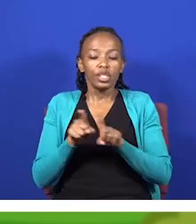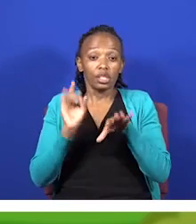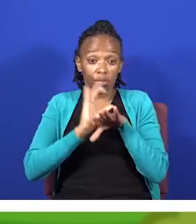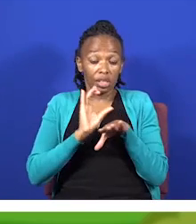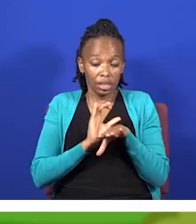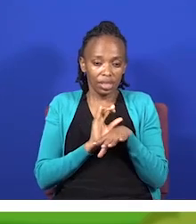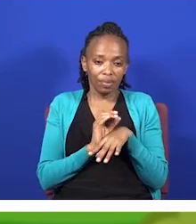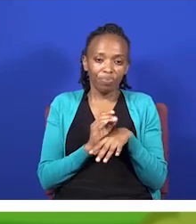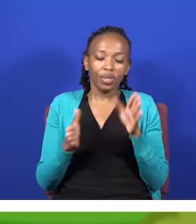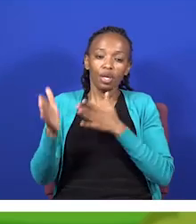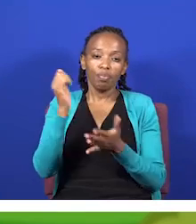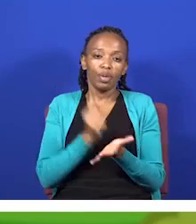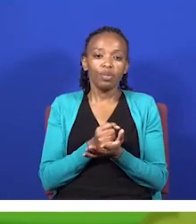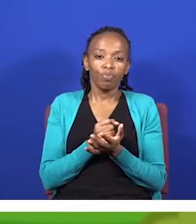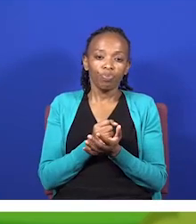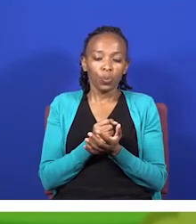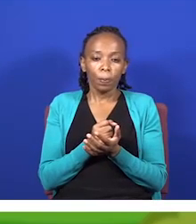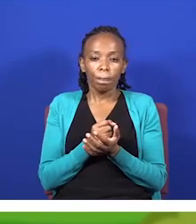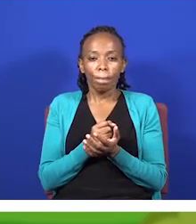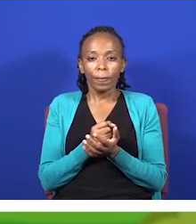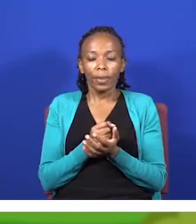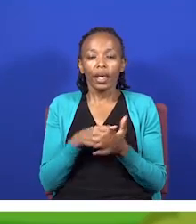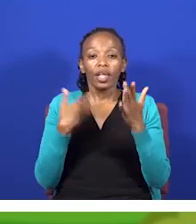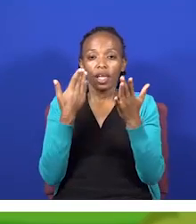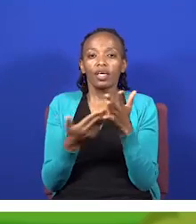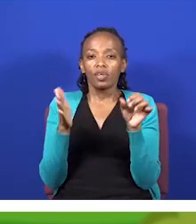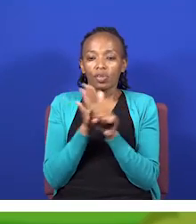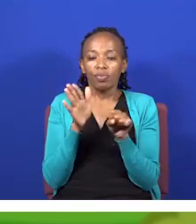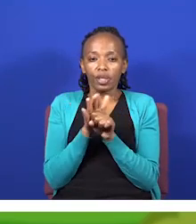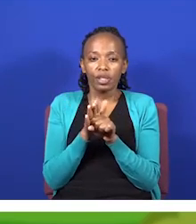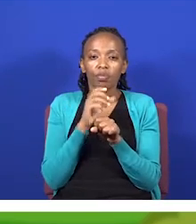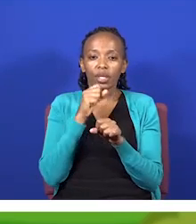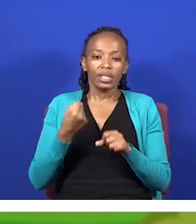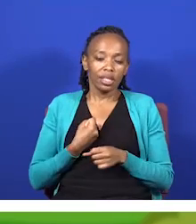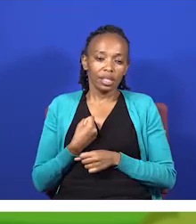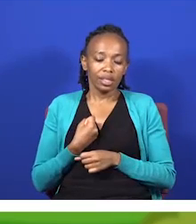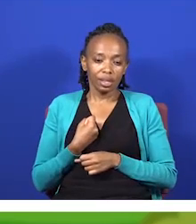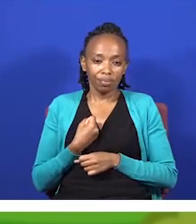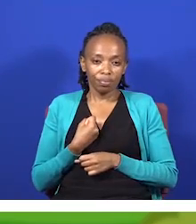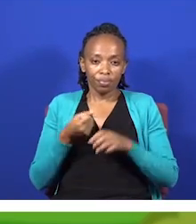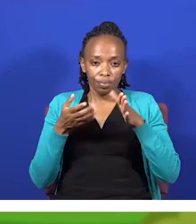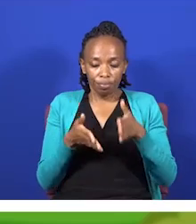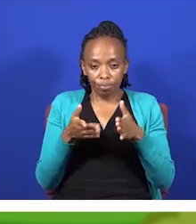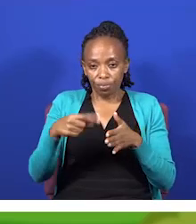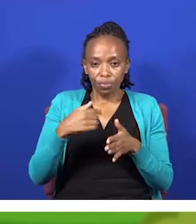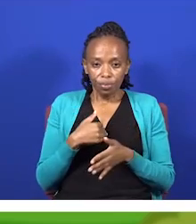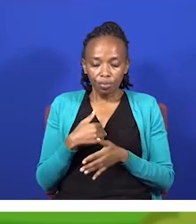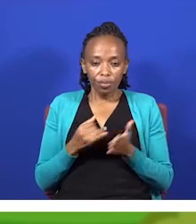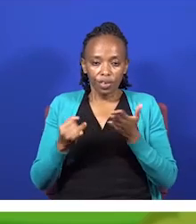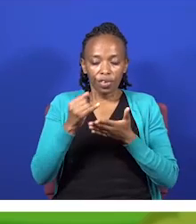churches. Amen? Amen. Thank you so much. Boys and girls, today we will have a